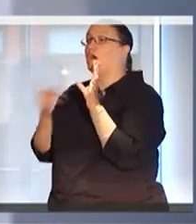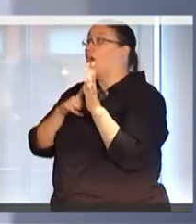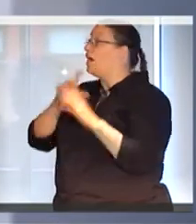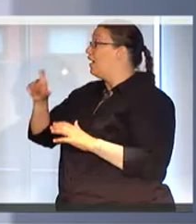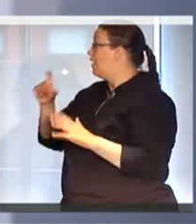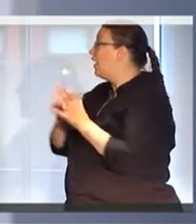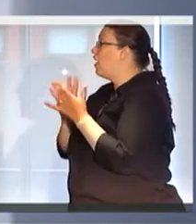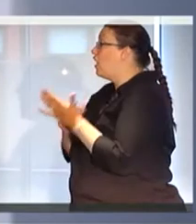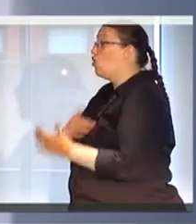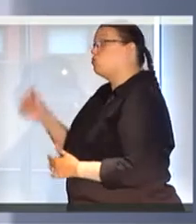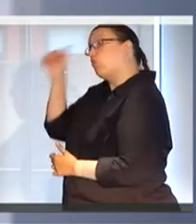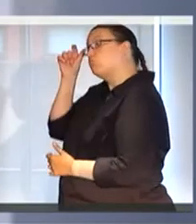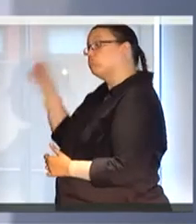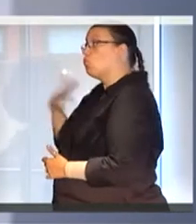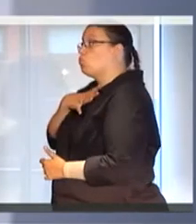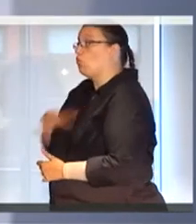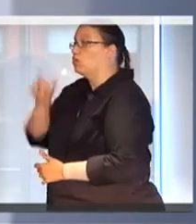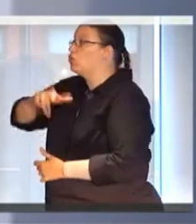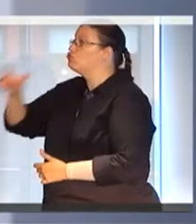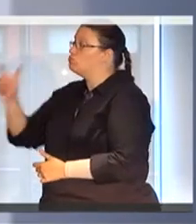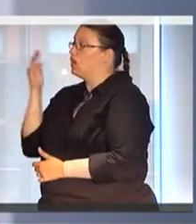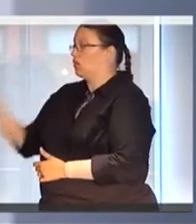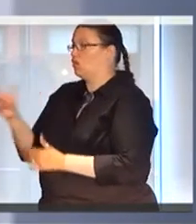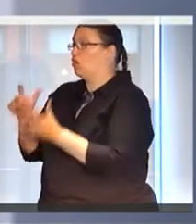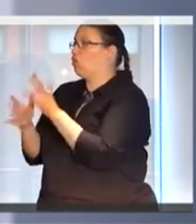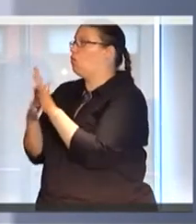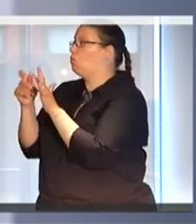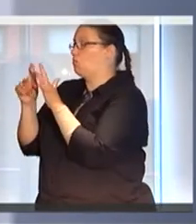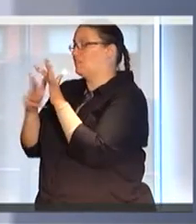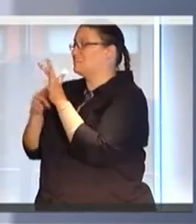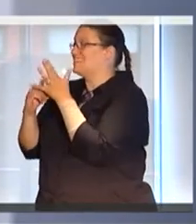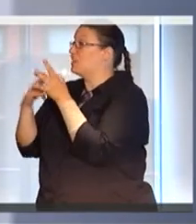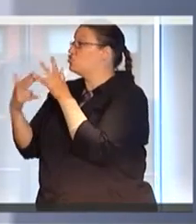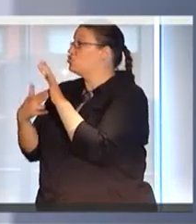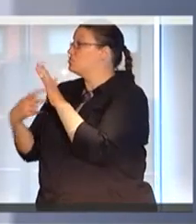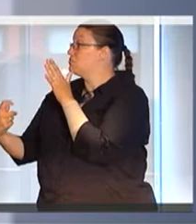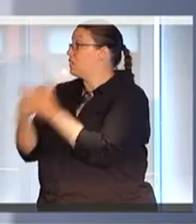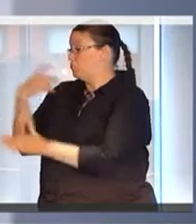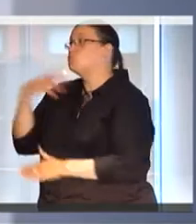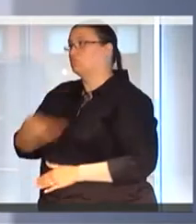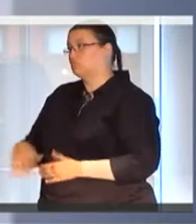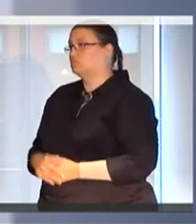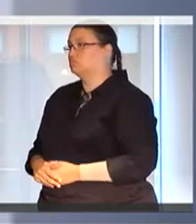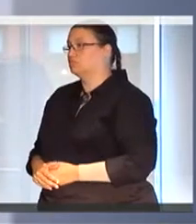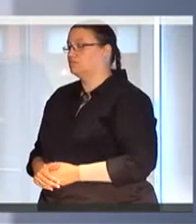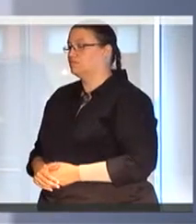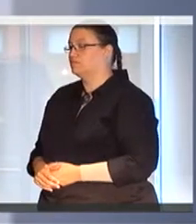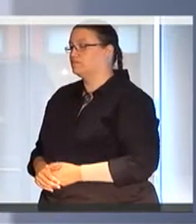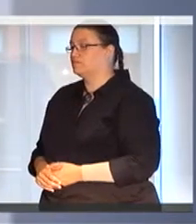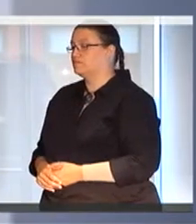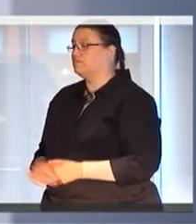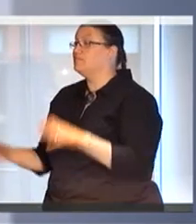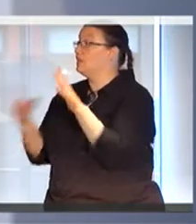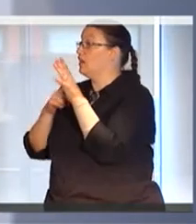introduction of a consumer compensation payment. We at the ACMA have said that we will be considering all of our options,